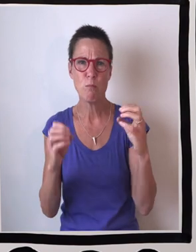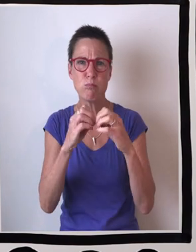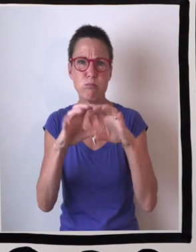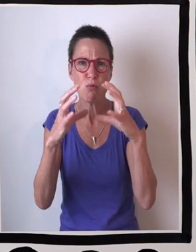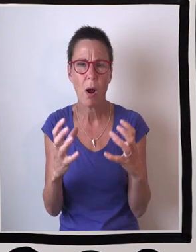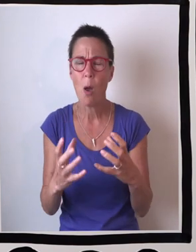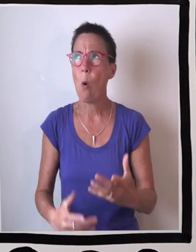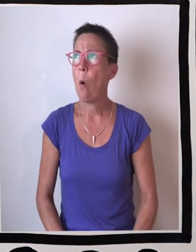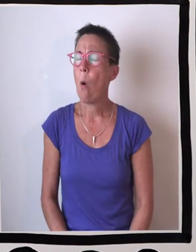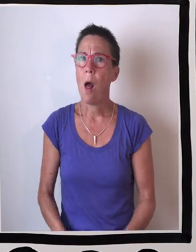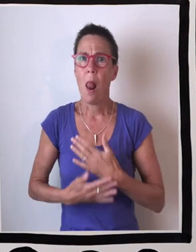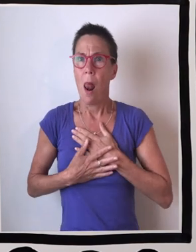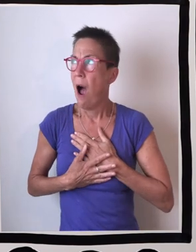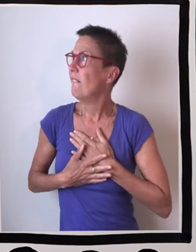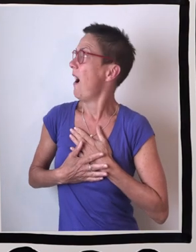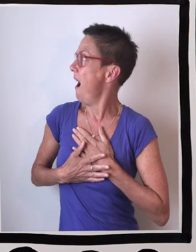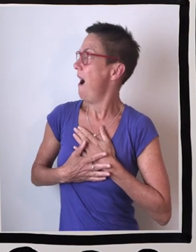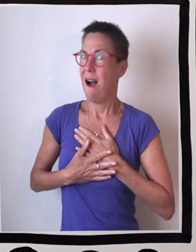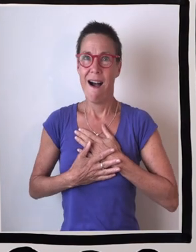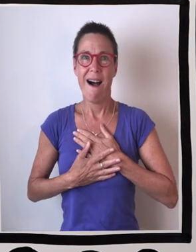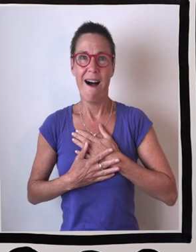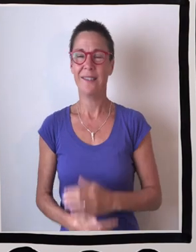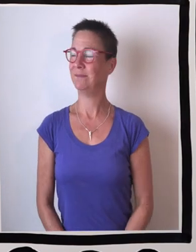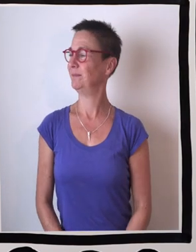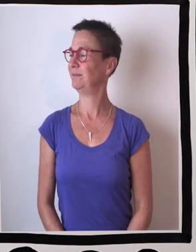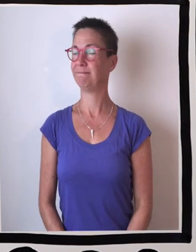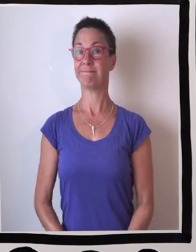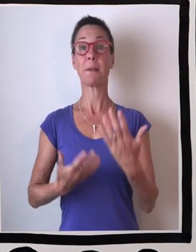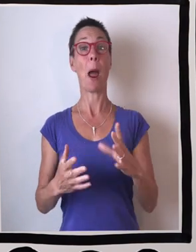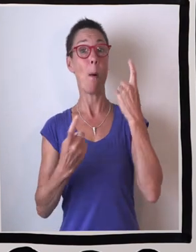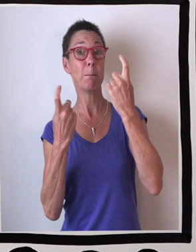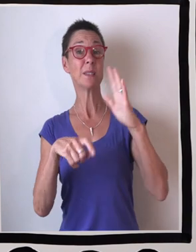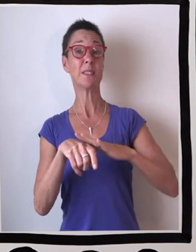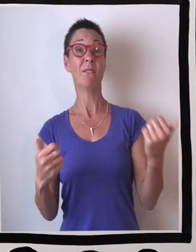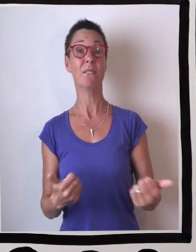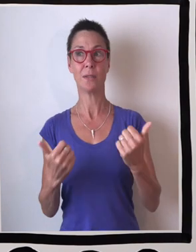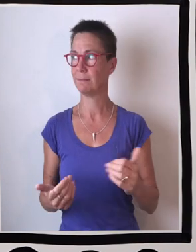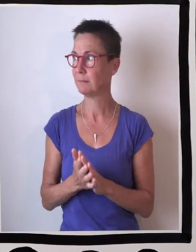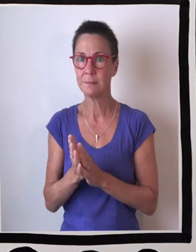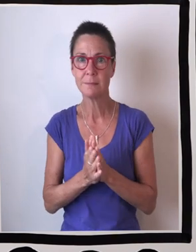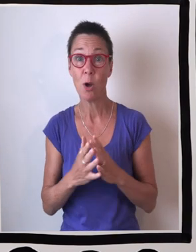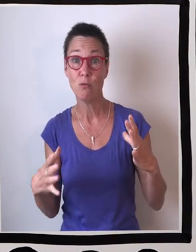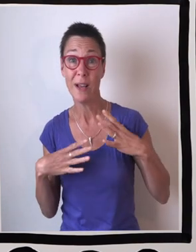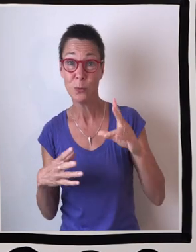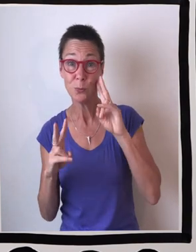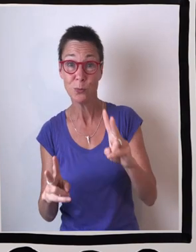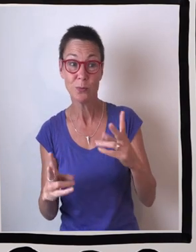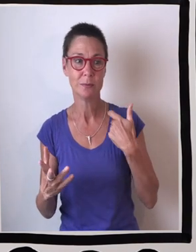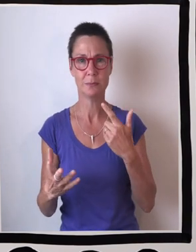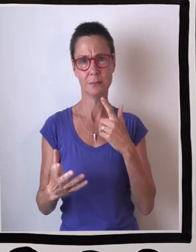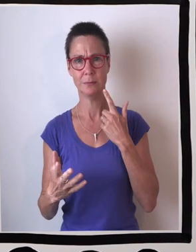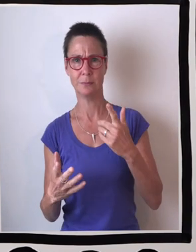I love broccoli. Well, now that we've done puzzle time, it seems like we're ready to reveal our